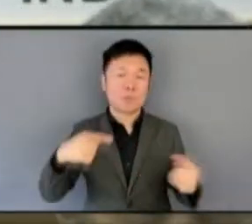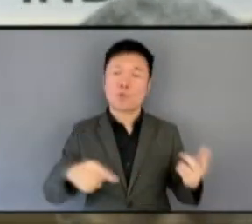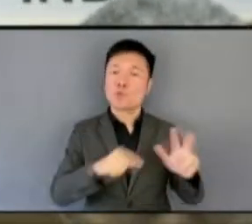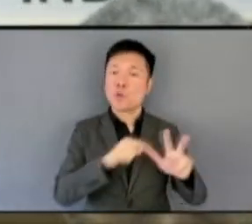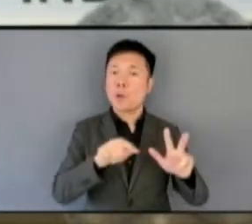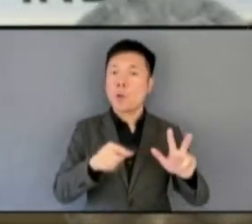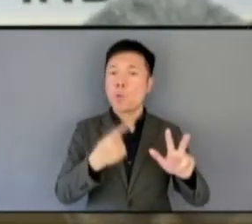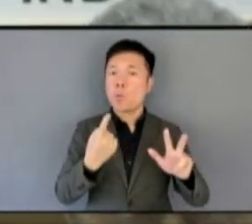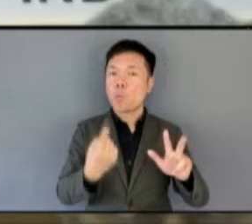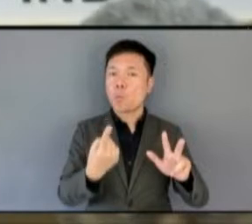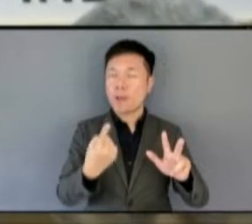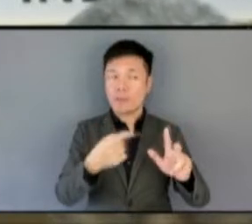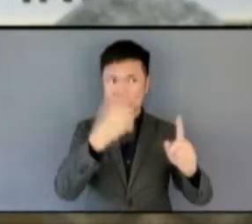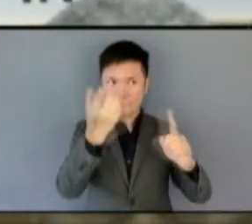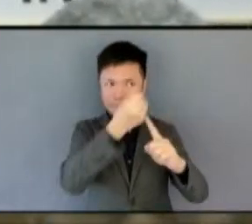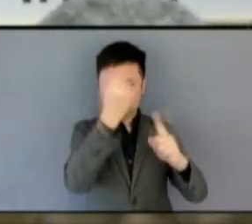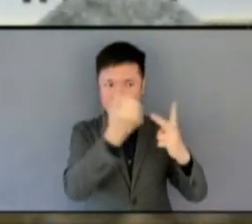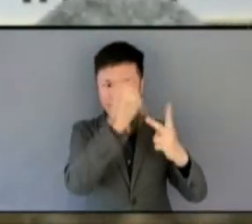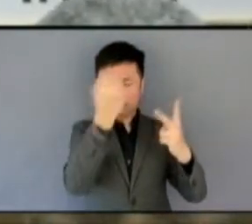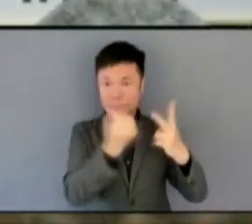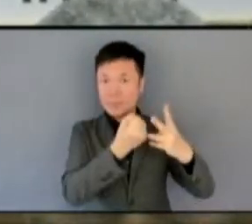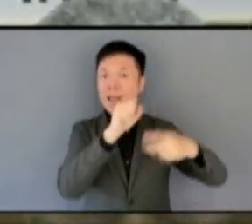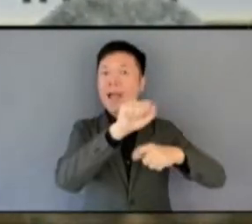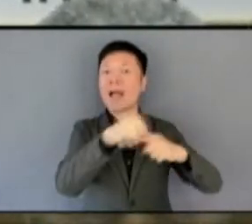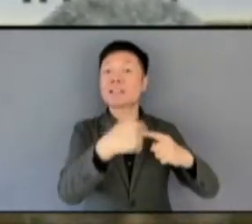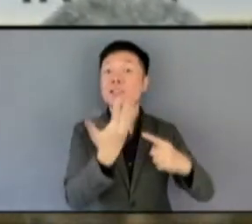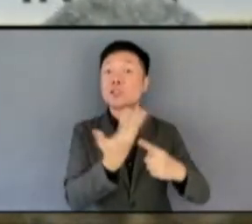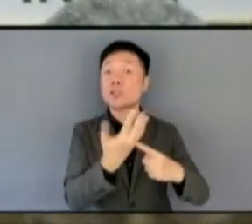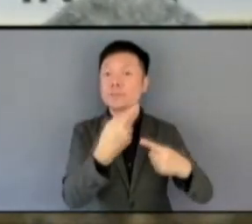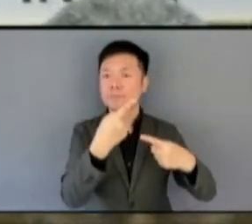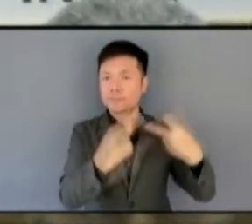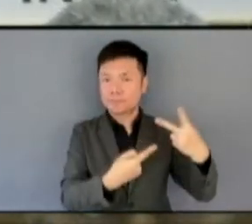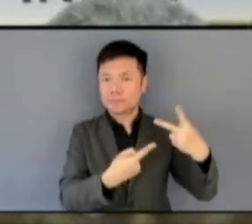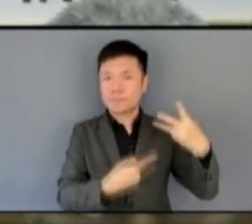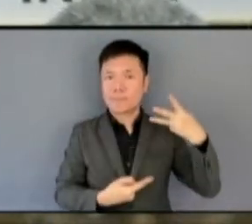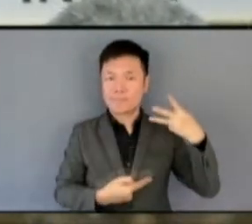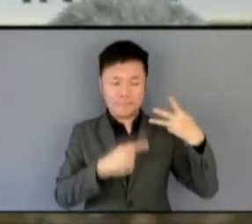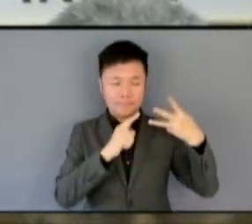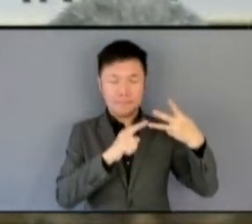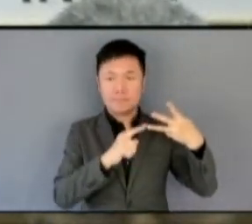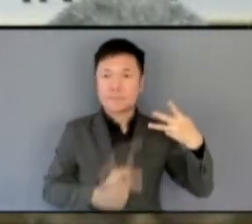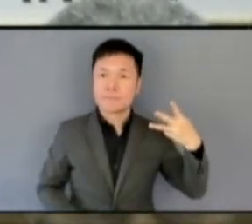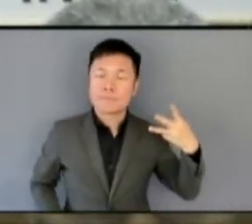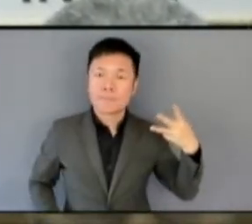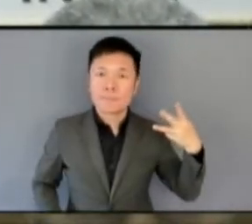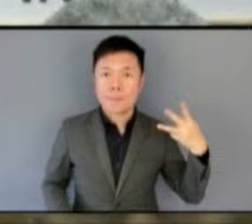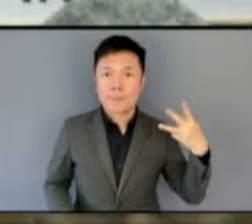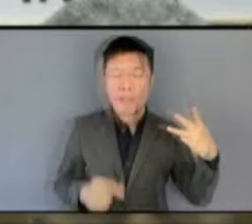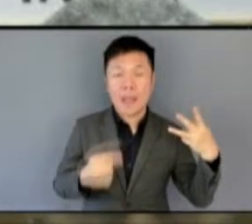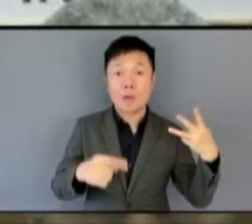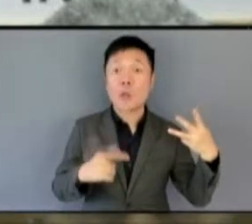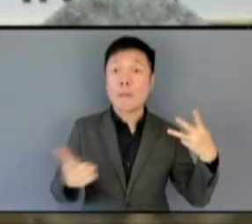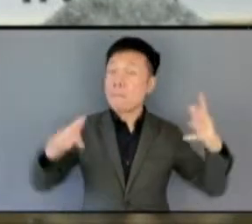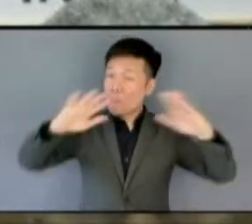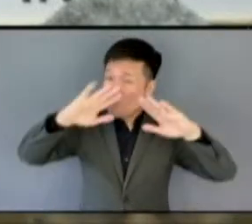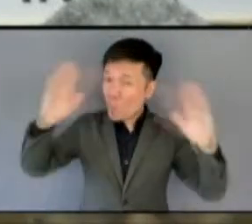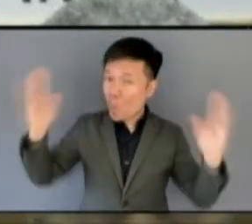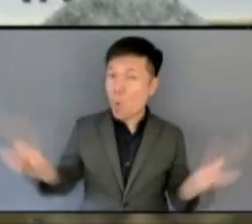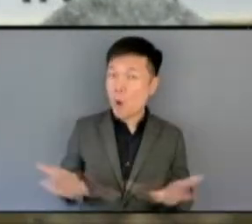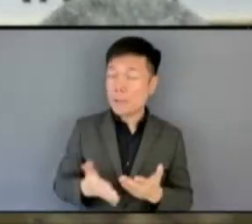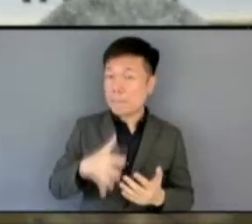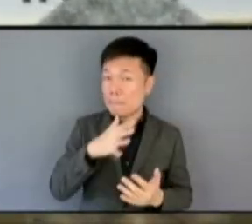of SDG 3 focused on reducing the global maternal mortality rate to less